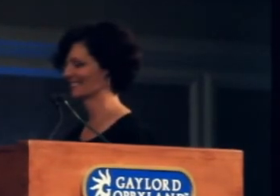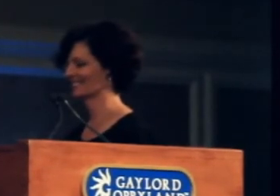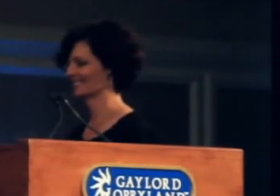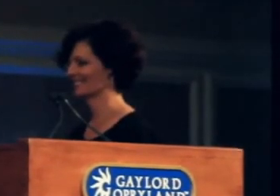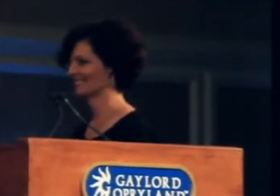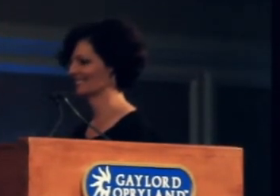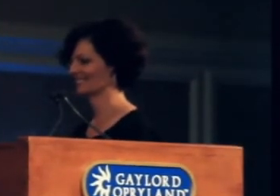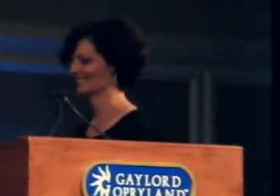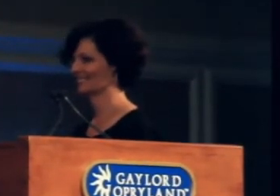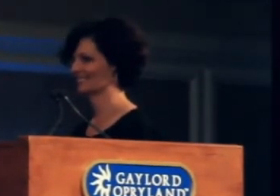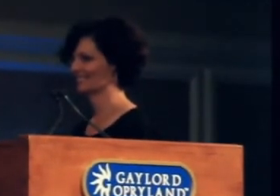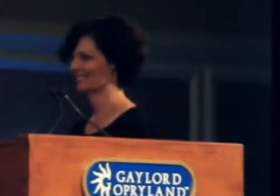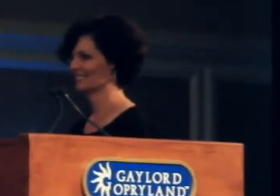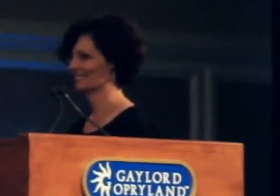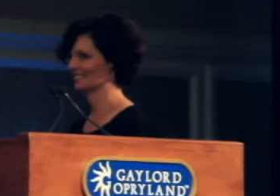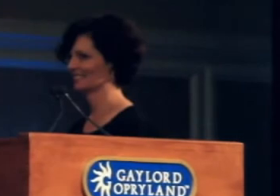Very good. Thank you.